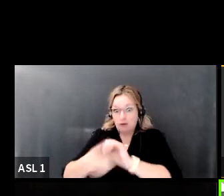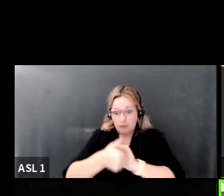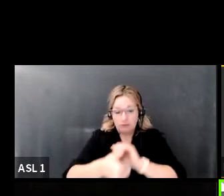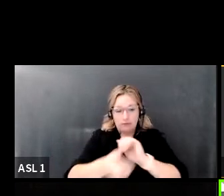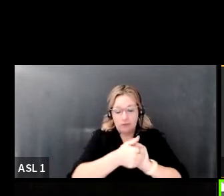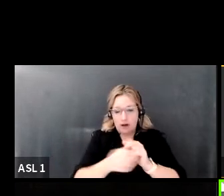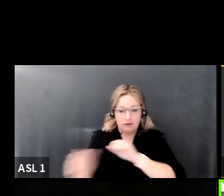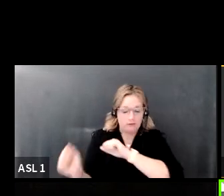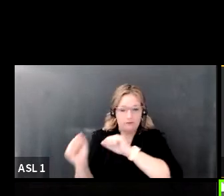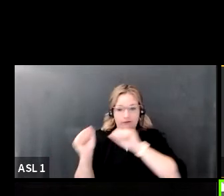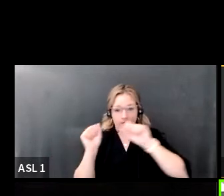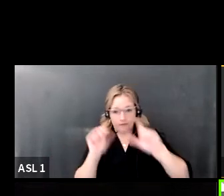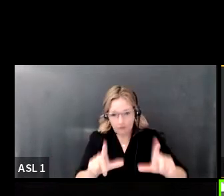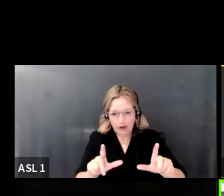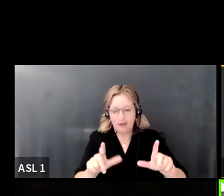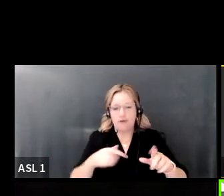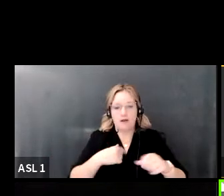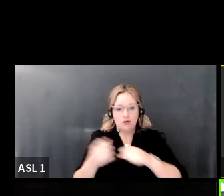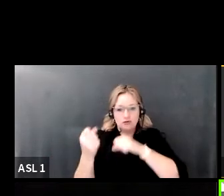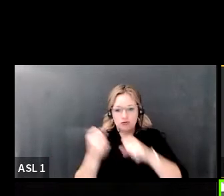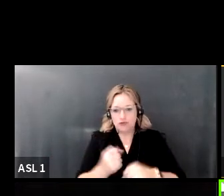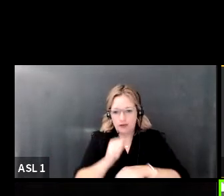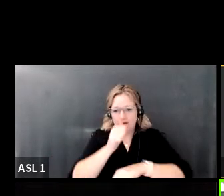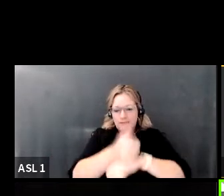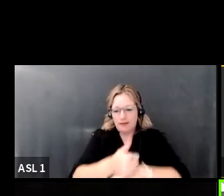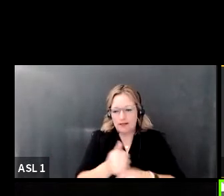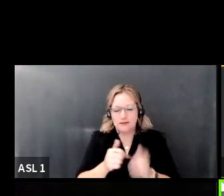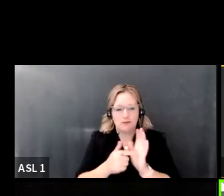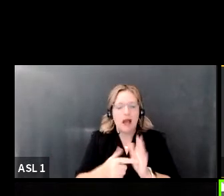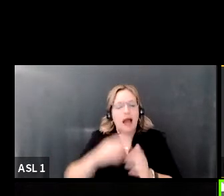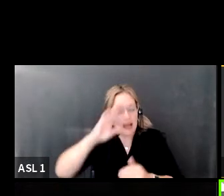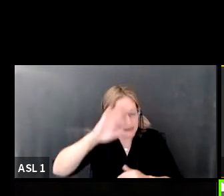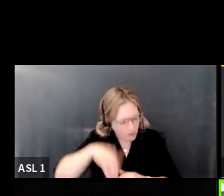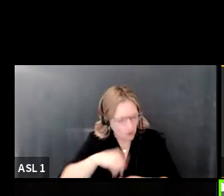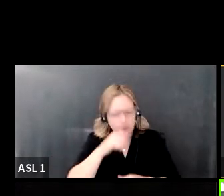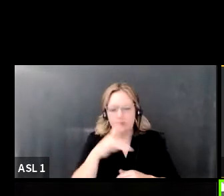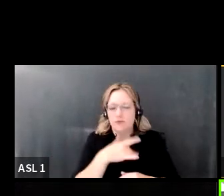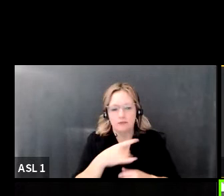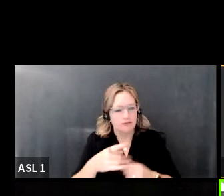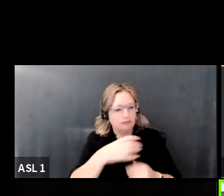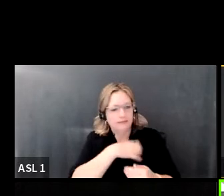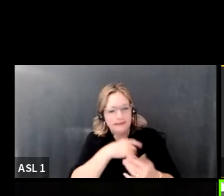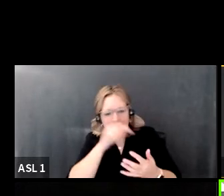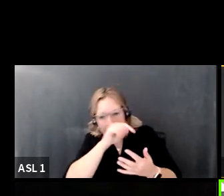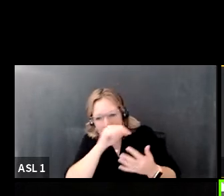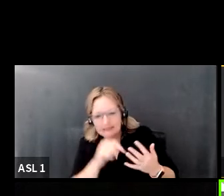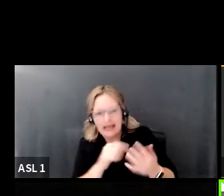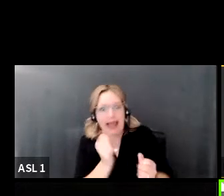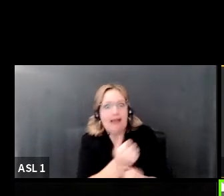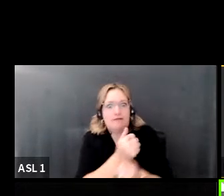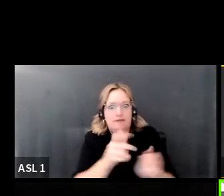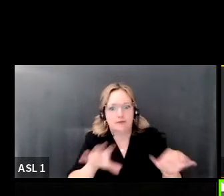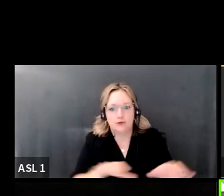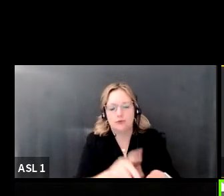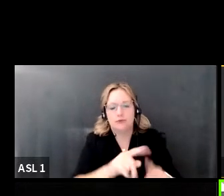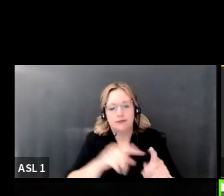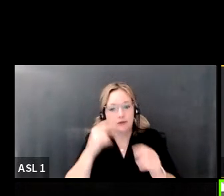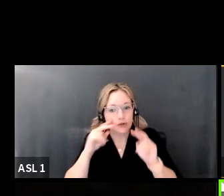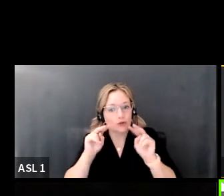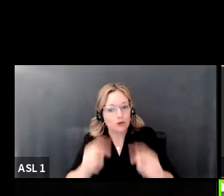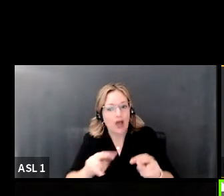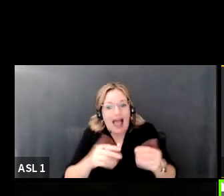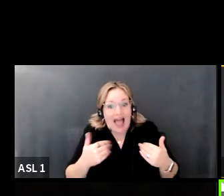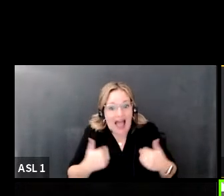process even though they don't like everything that we do but they can look at it from a strength based uh perspective they can see that we have